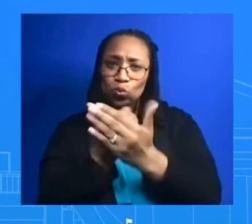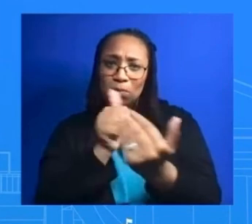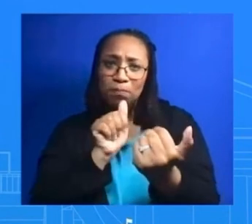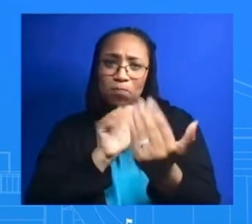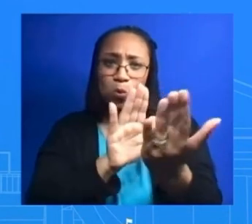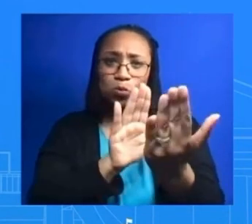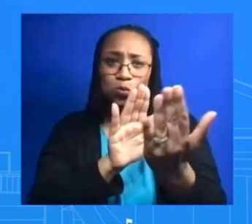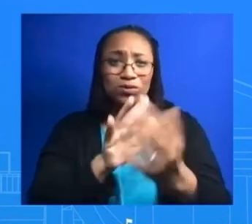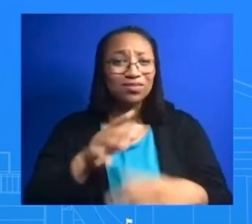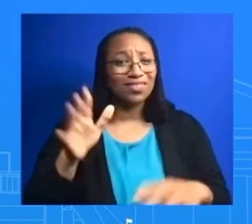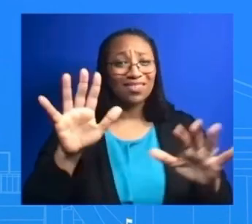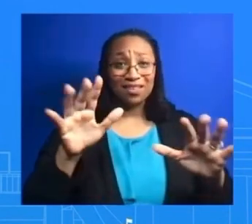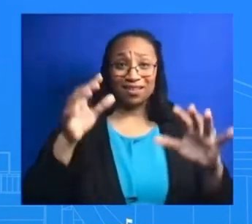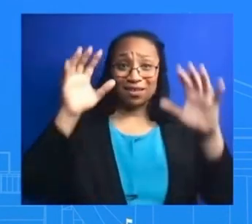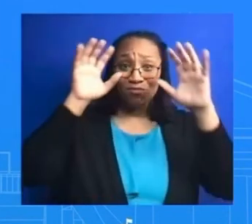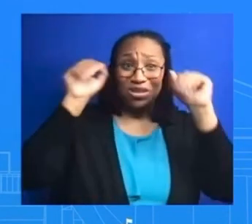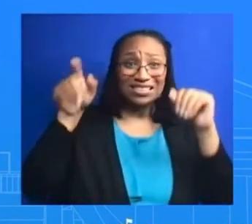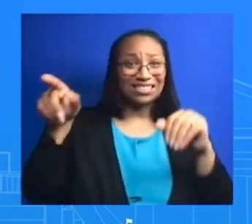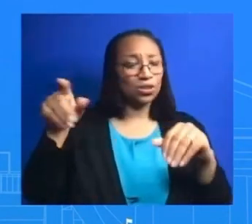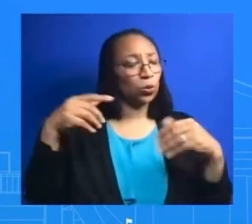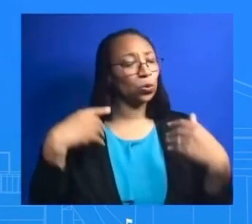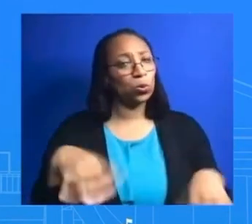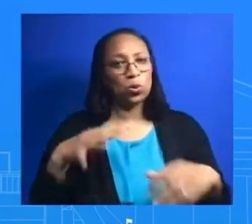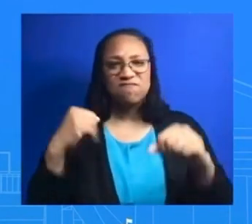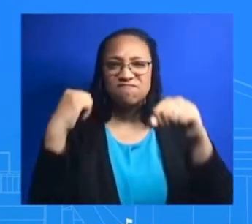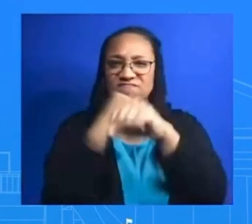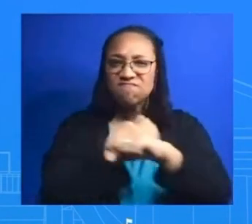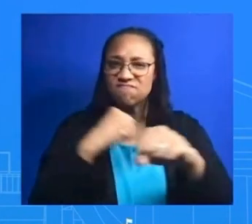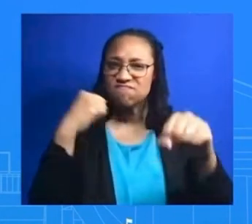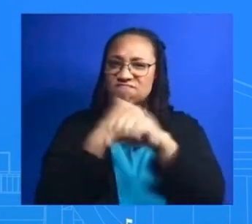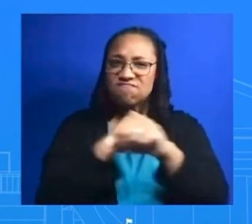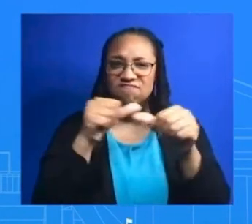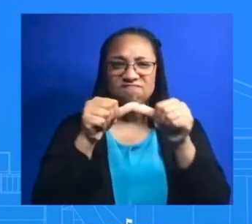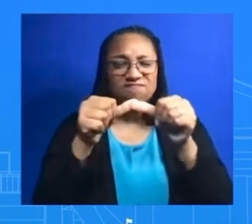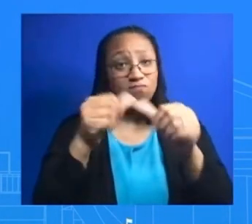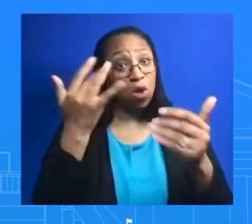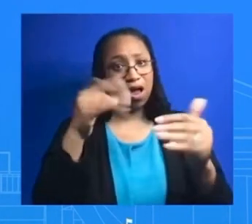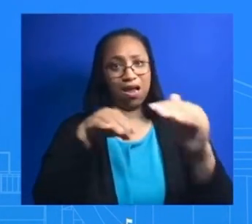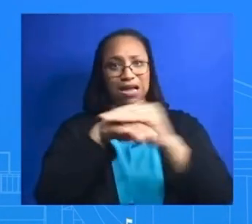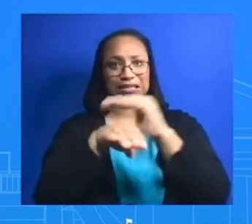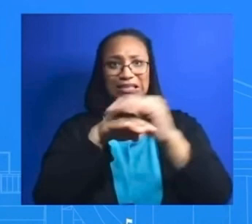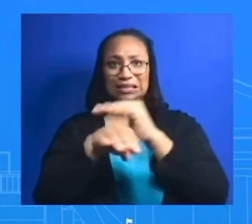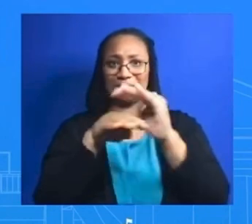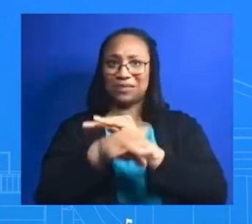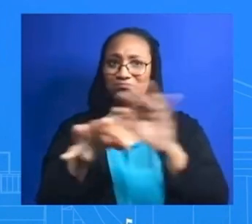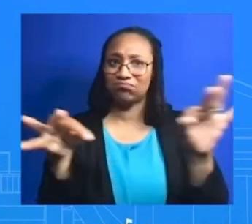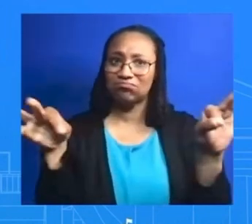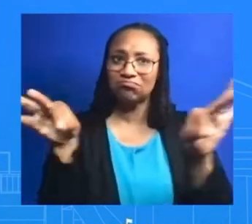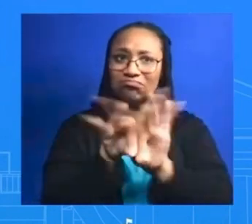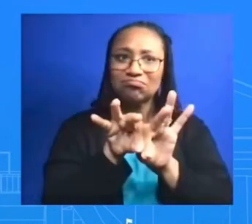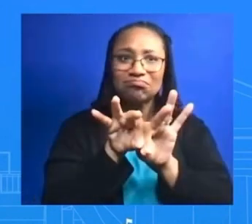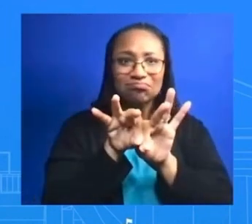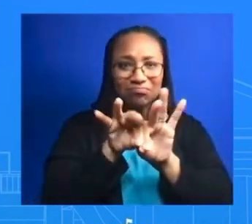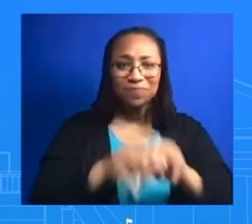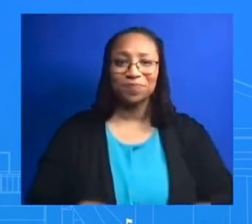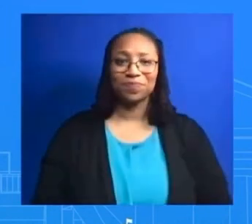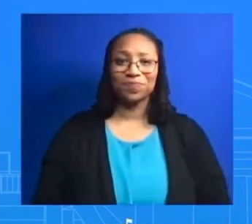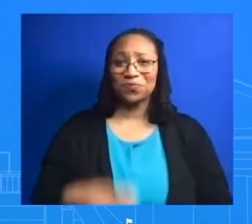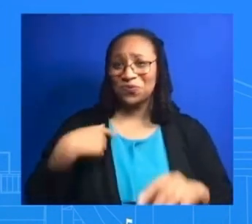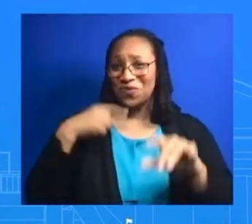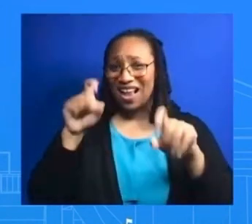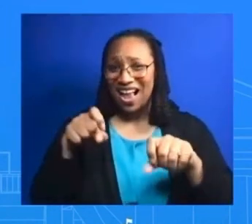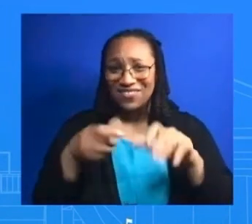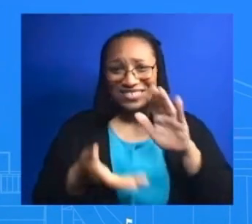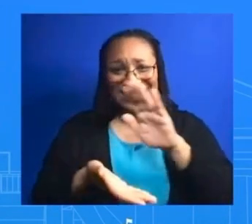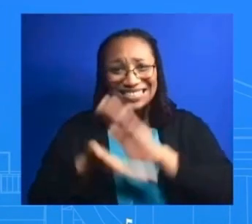more people, and that's what we're going to be fighting for. Thank you. The Secretary has to go because he has to catch a flight, so I'm going to let him go. Thank you. Bharat, do you mind staying just for a couple